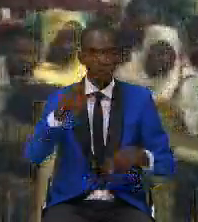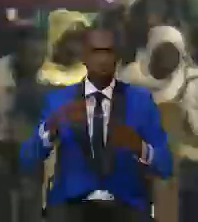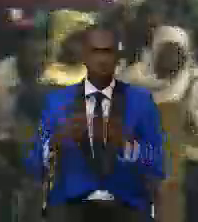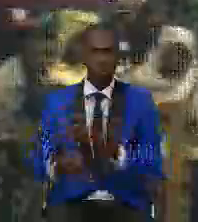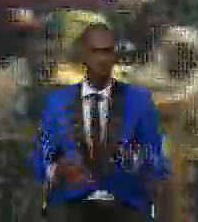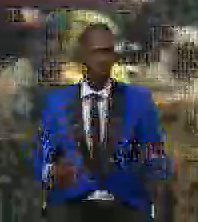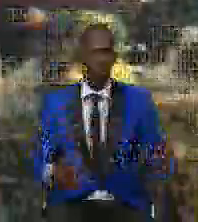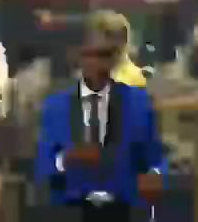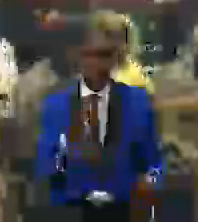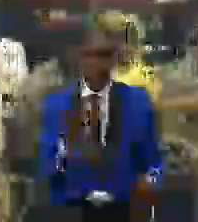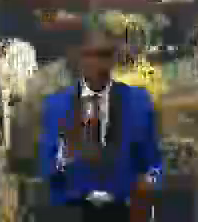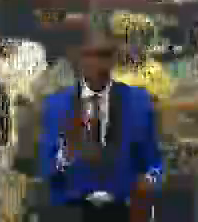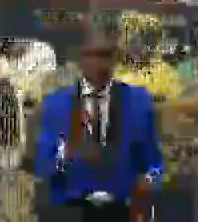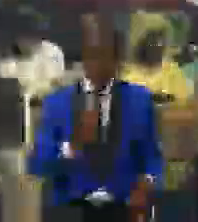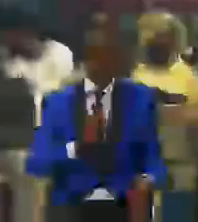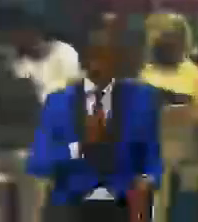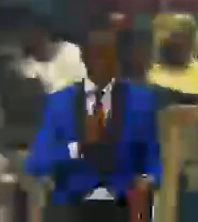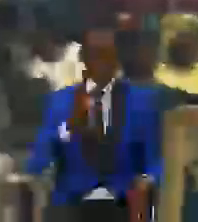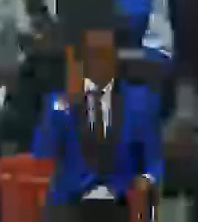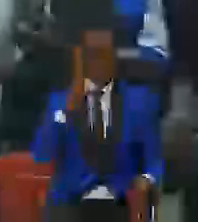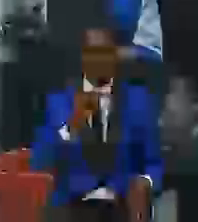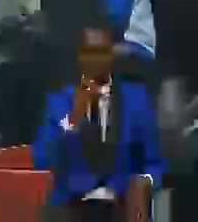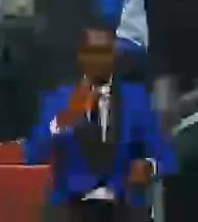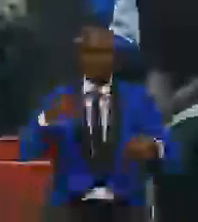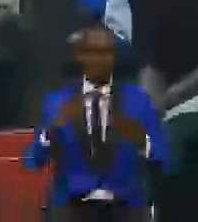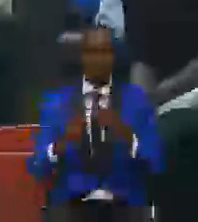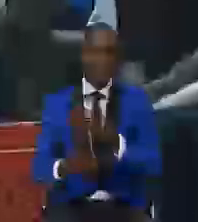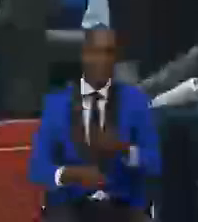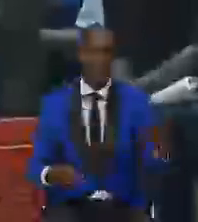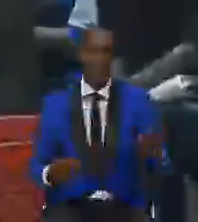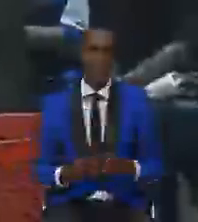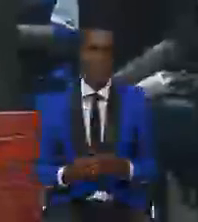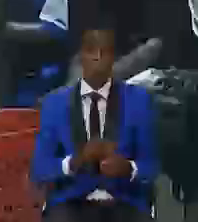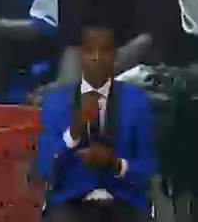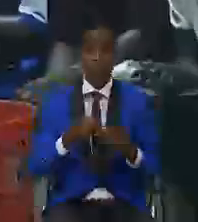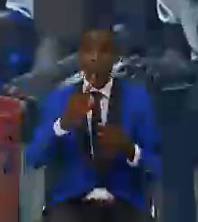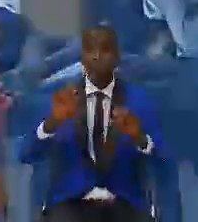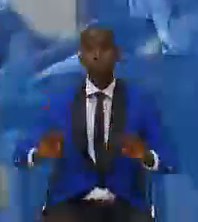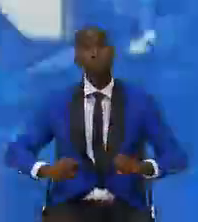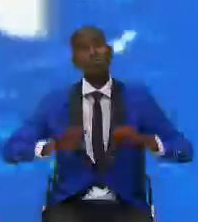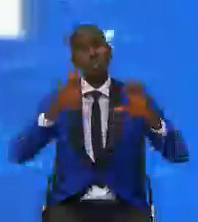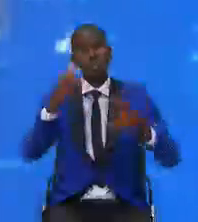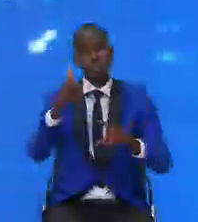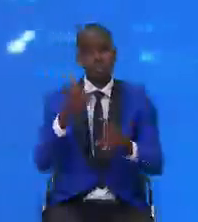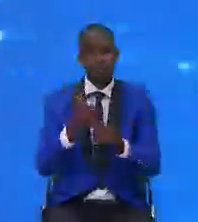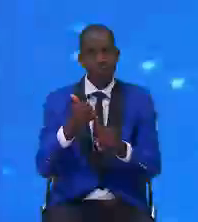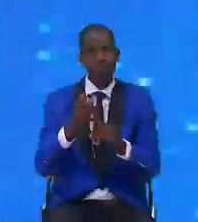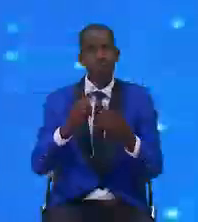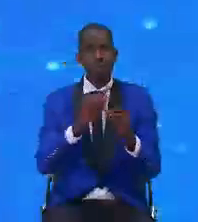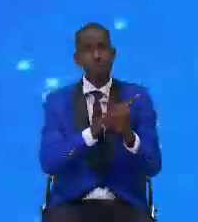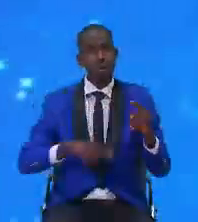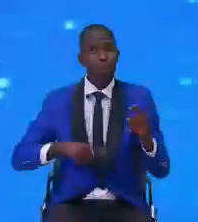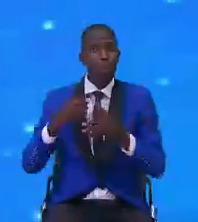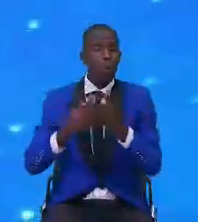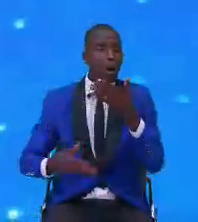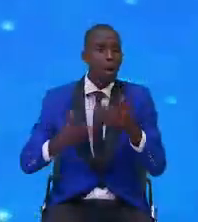Somebody there, I will not go to hell. When you surrender yourself unto the Lord, whatever had happened,